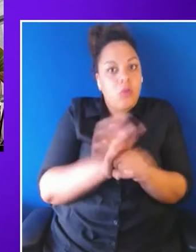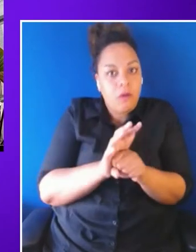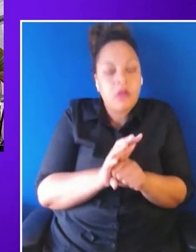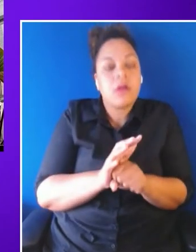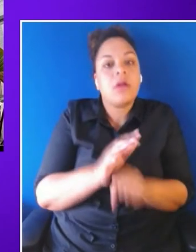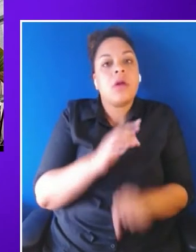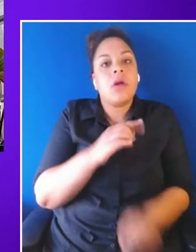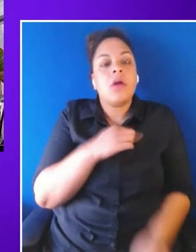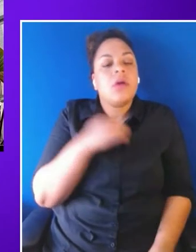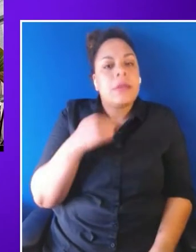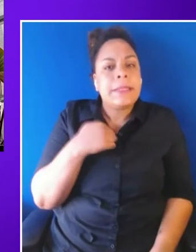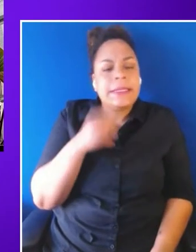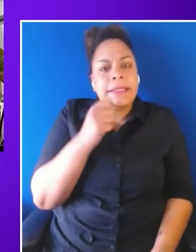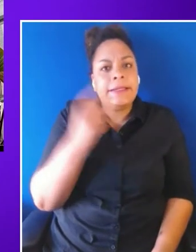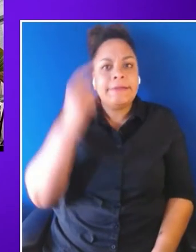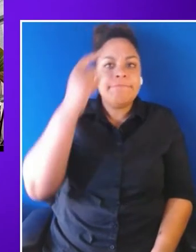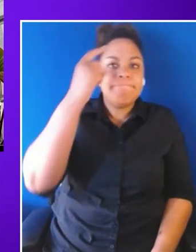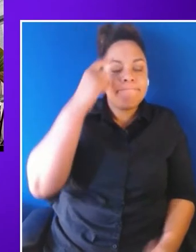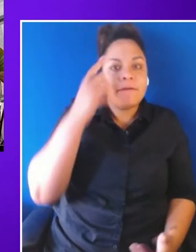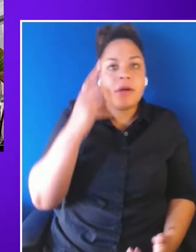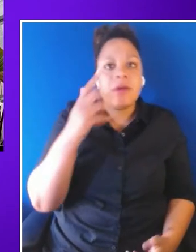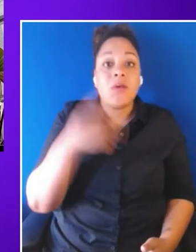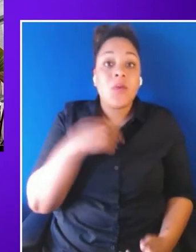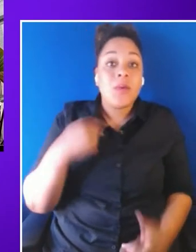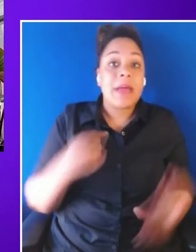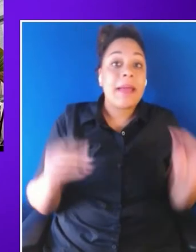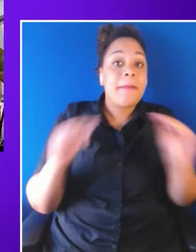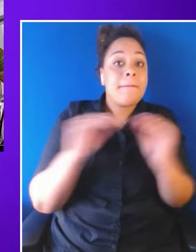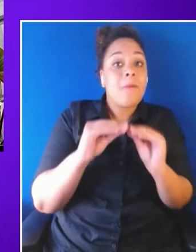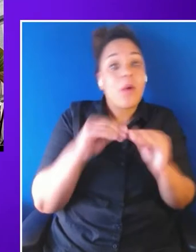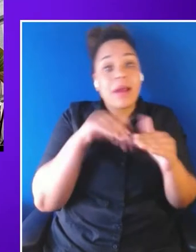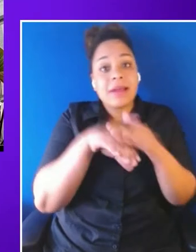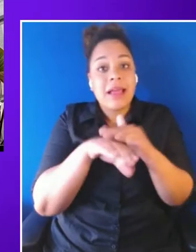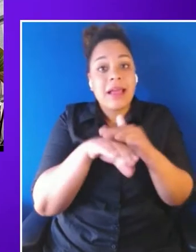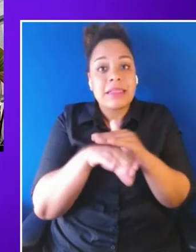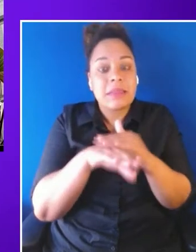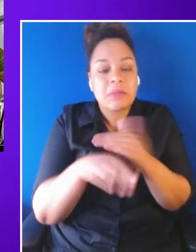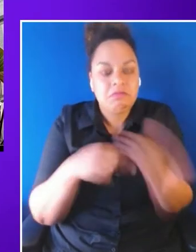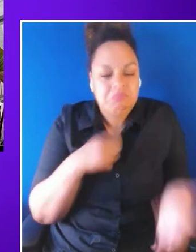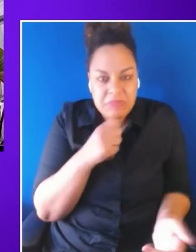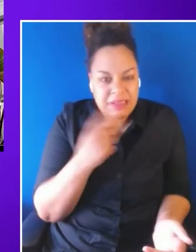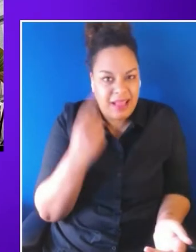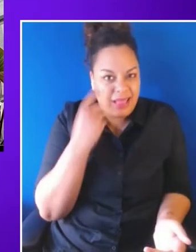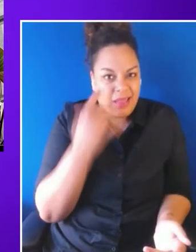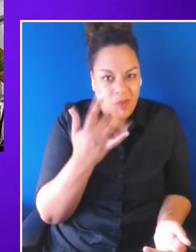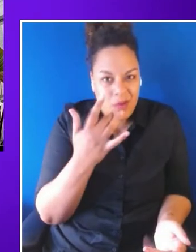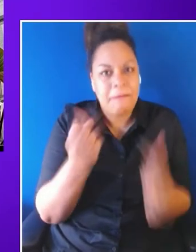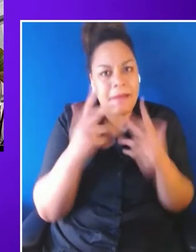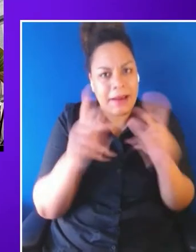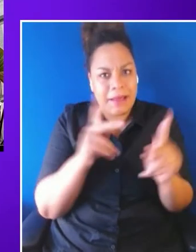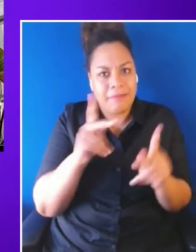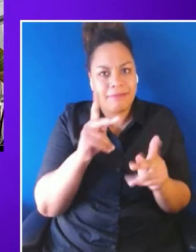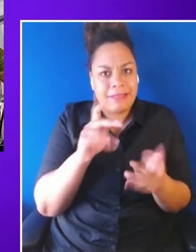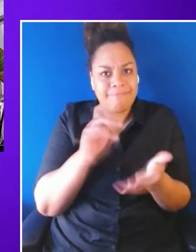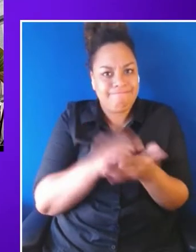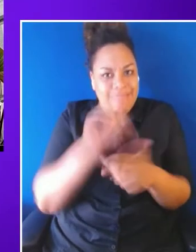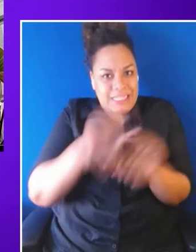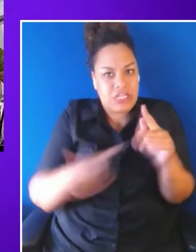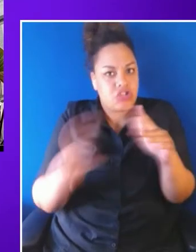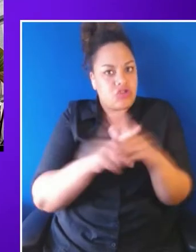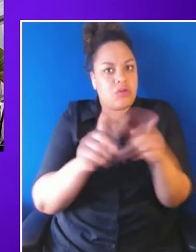were creating something that was even more accessible, because there's a lot of people that can't go to the Burning Man event because of health